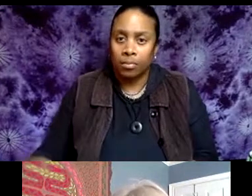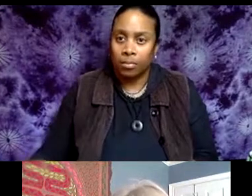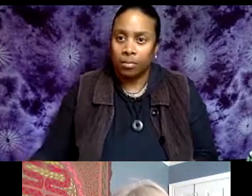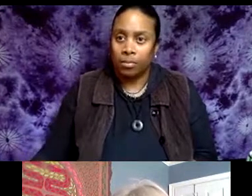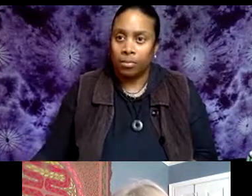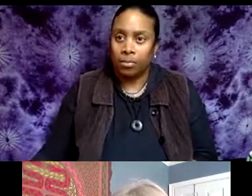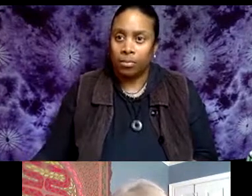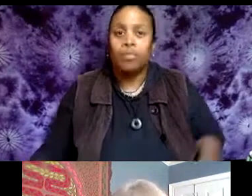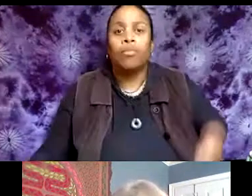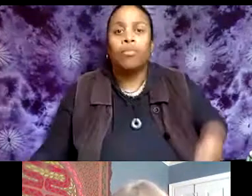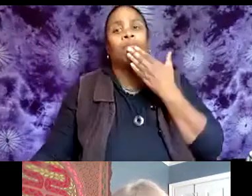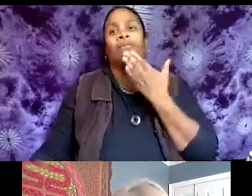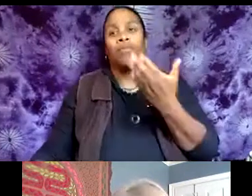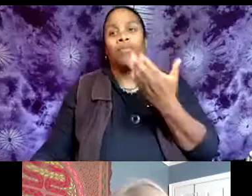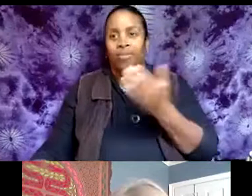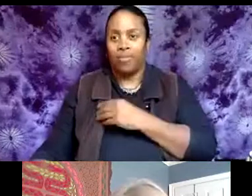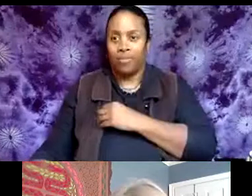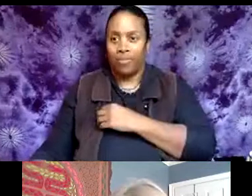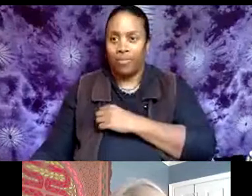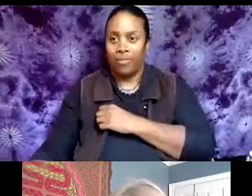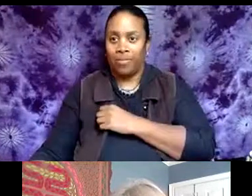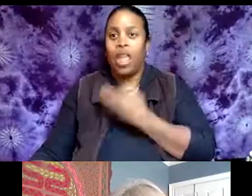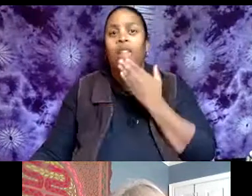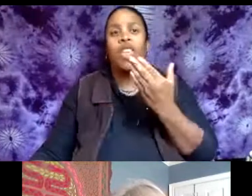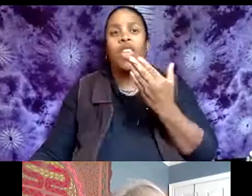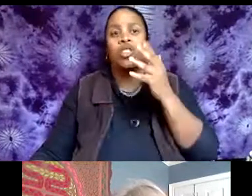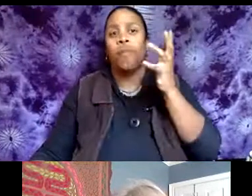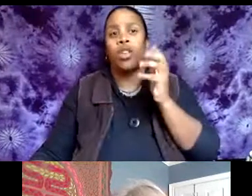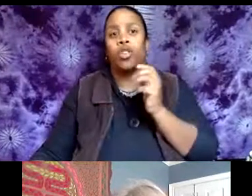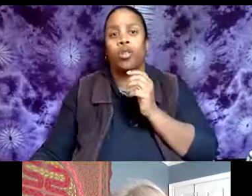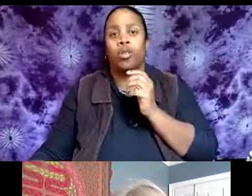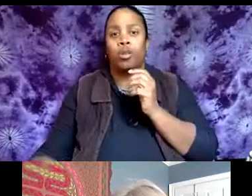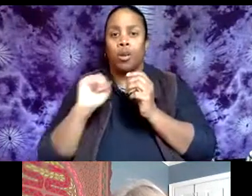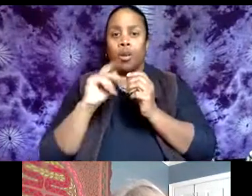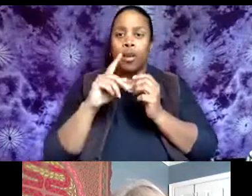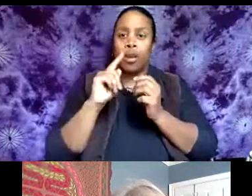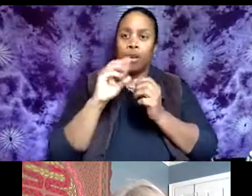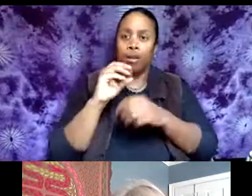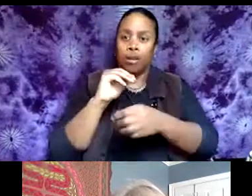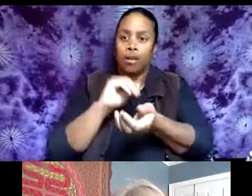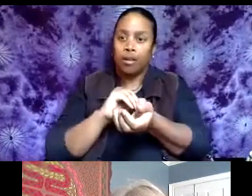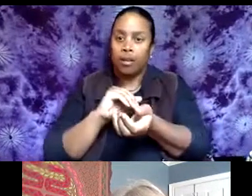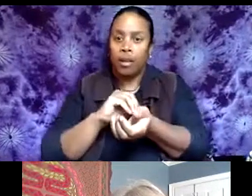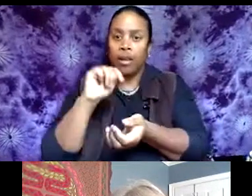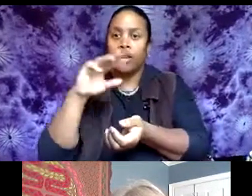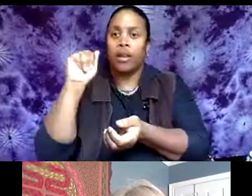Thank you. Thanks so much, Thorne. All right, Dr. Tina.